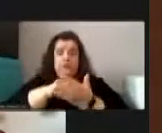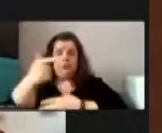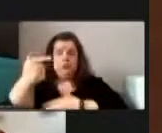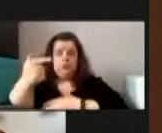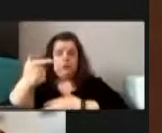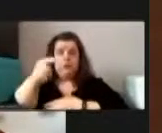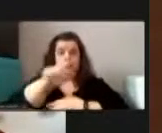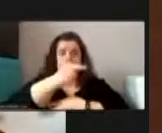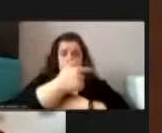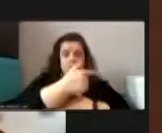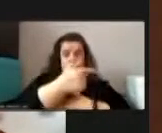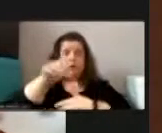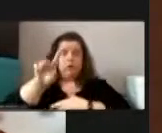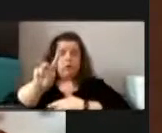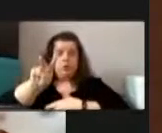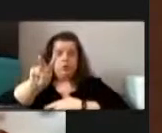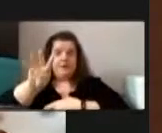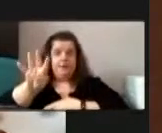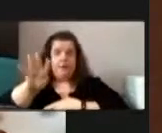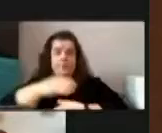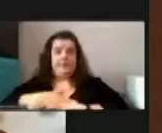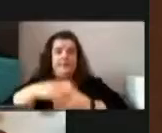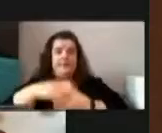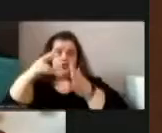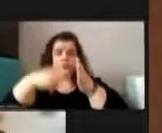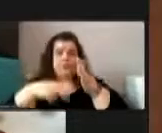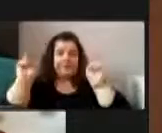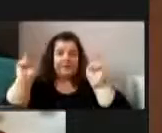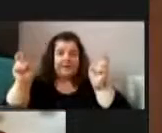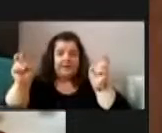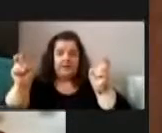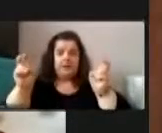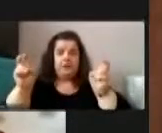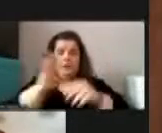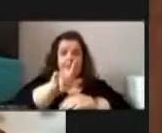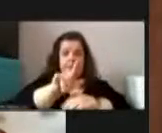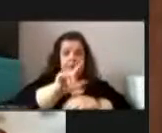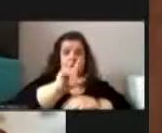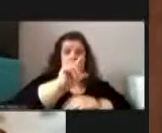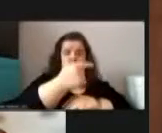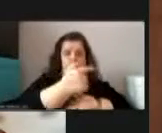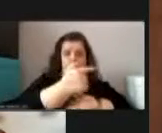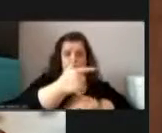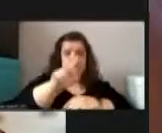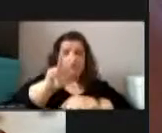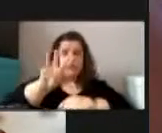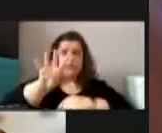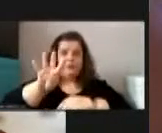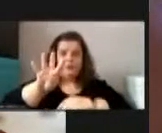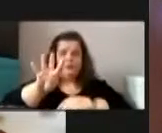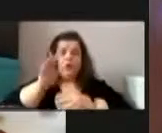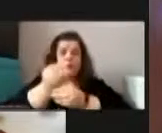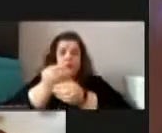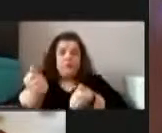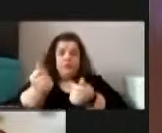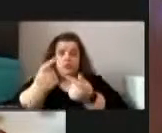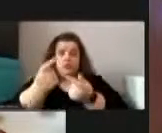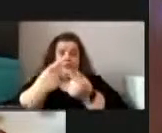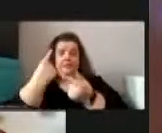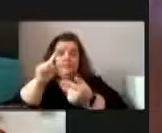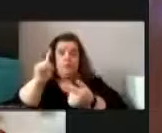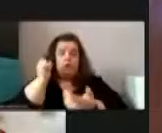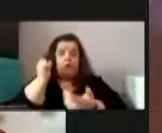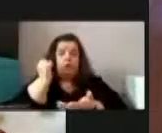2021-2124. The clerk, please read the title of the bill. Bill 2124, a resolution approving a new institutional master